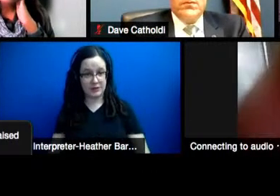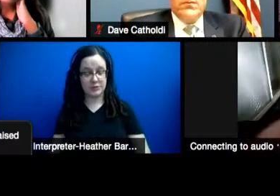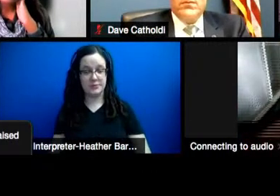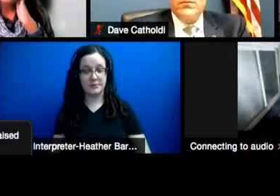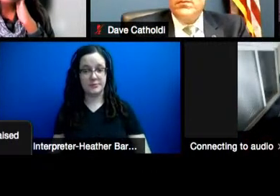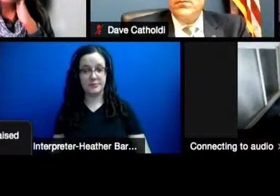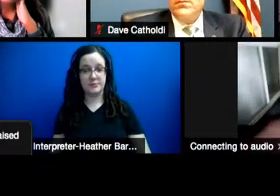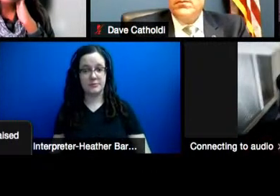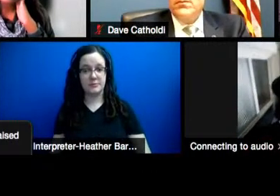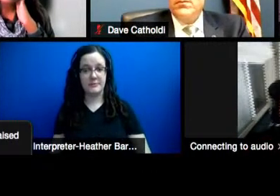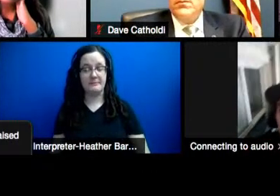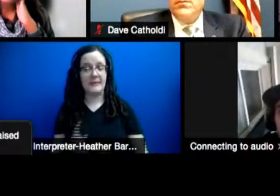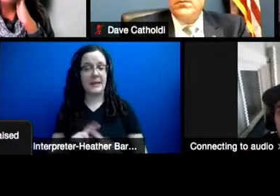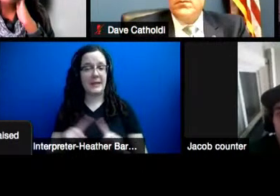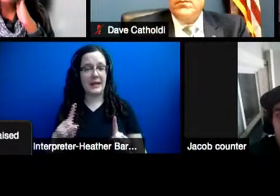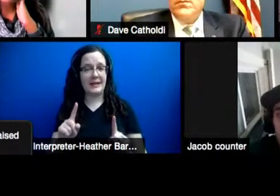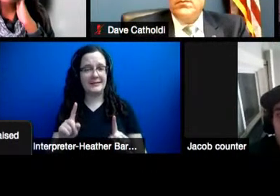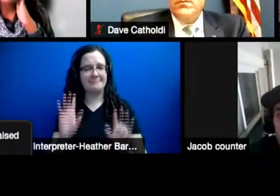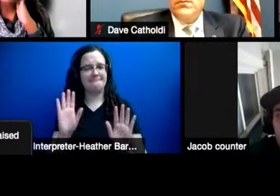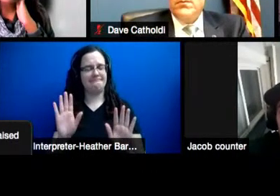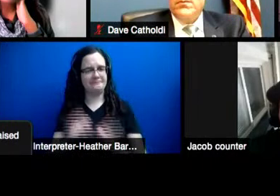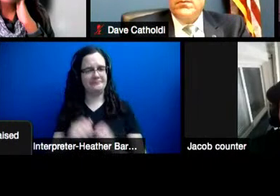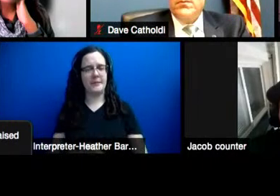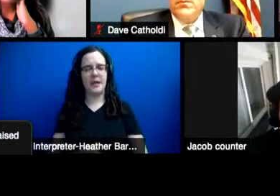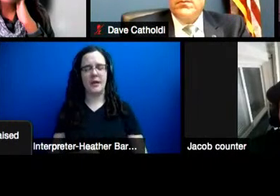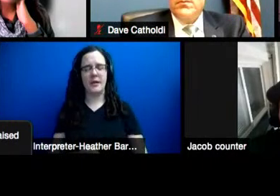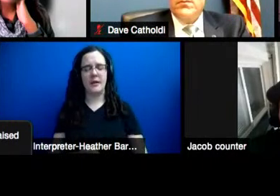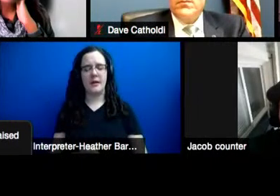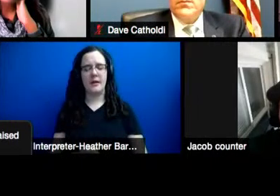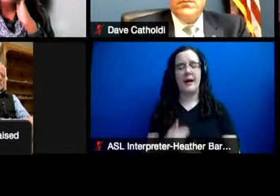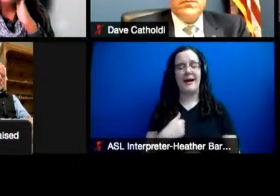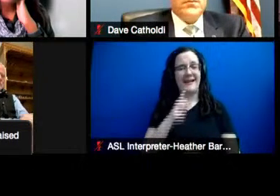and since I actually have another